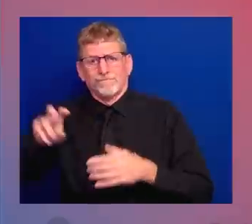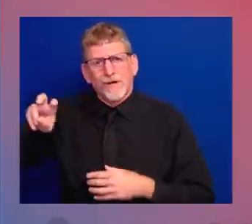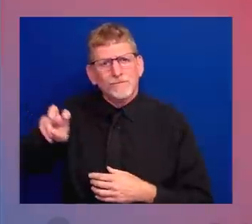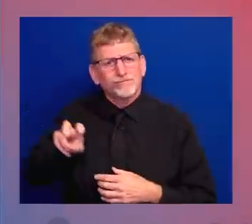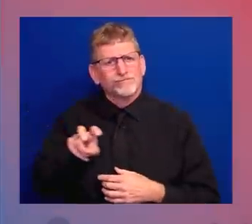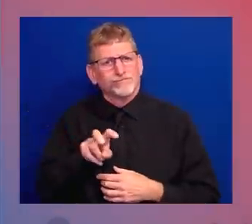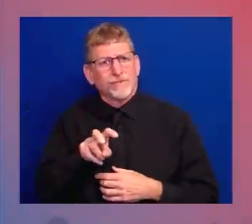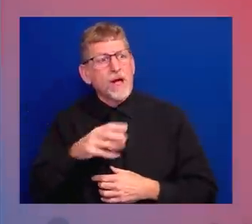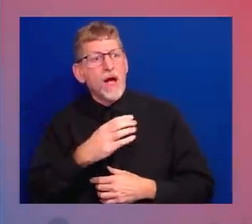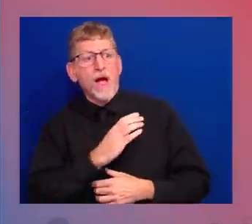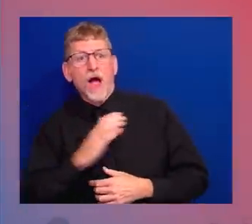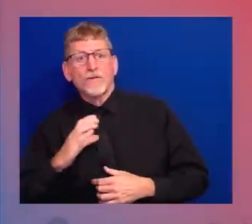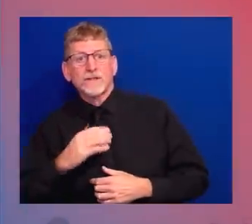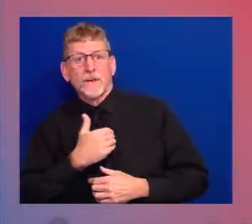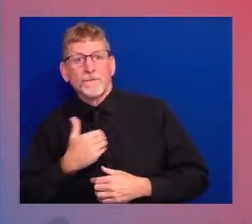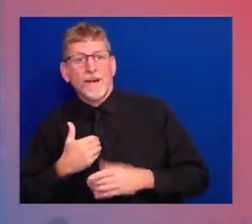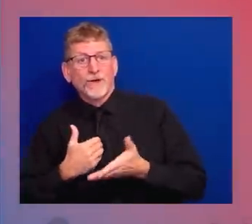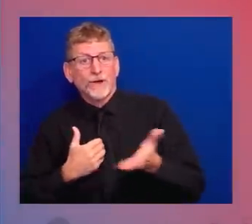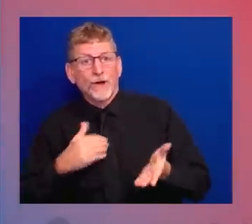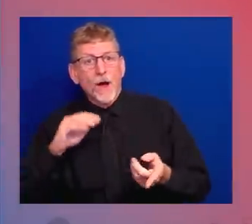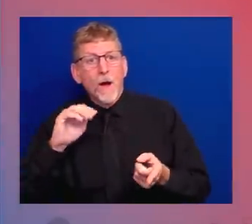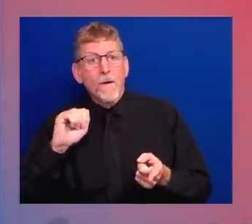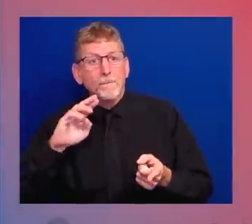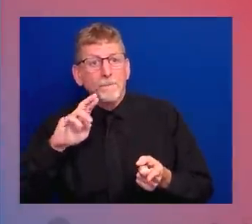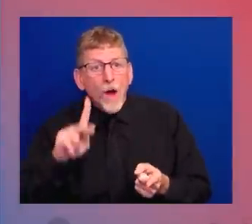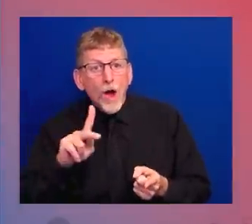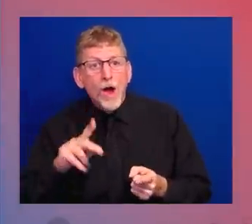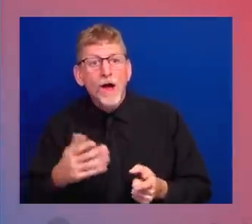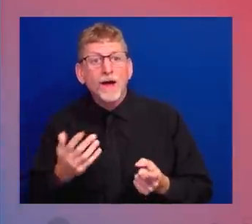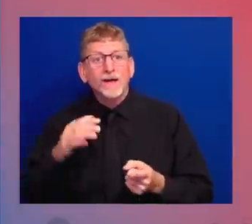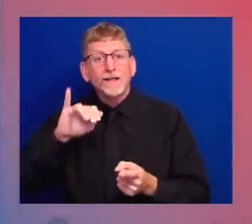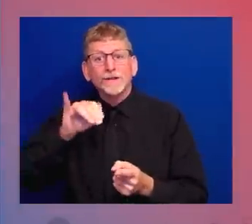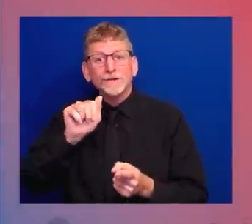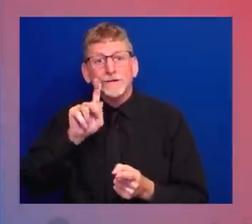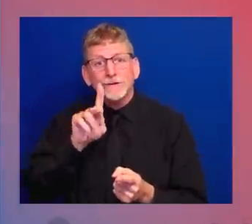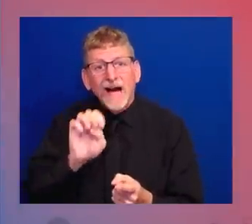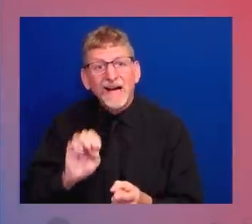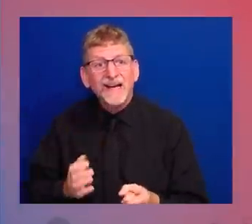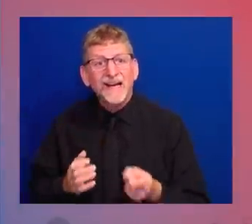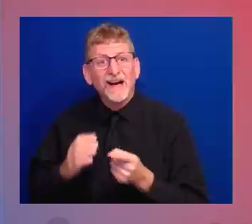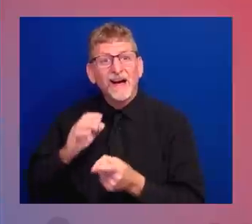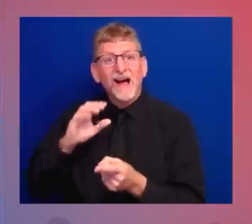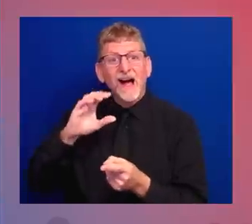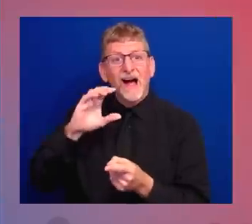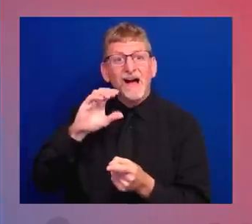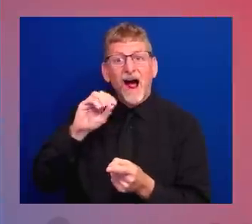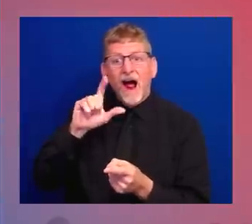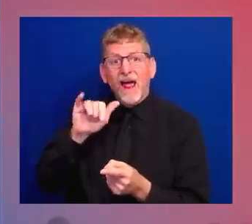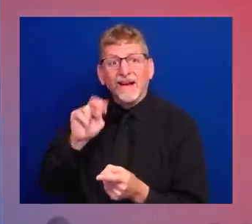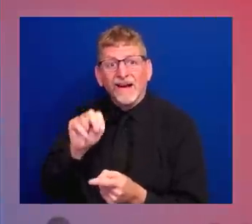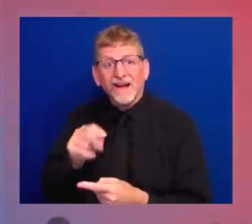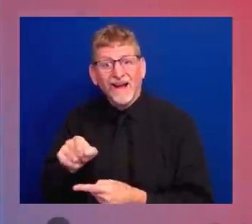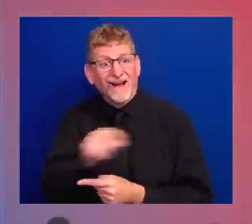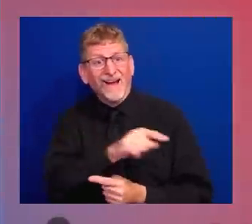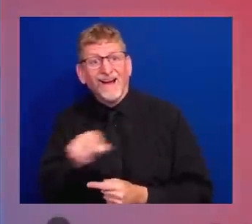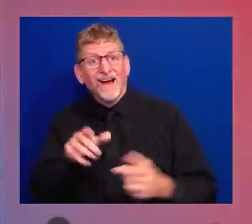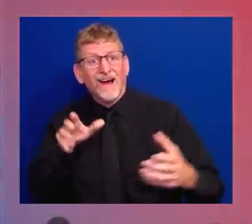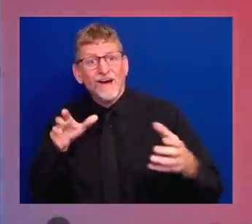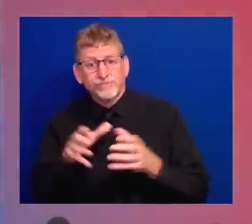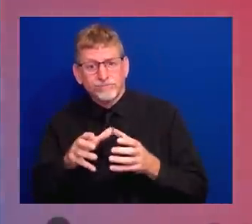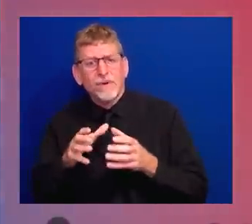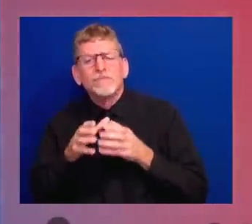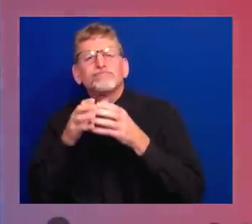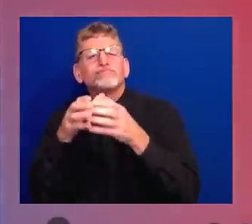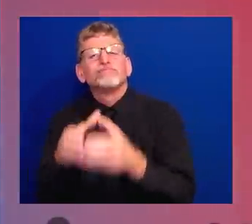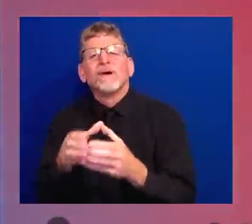Jake, and Colin, just visited some terrific VA employees here in Fort Worth who fight like hell every